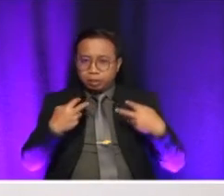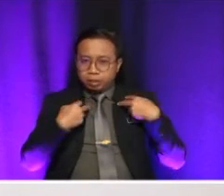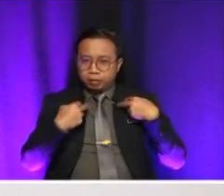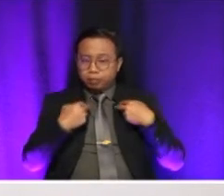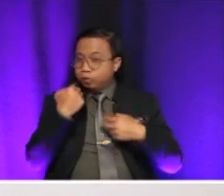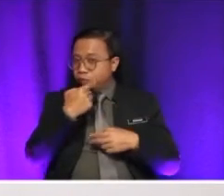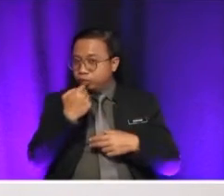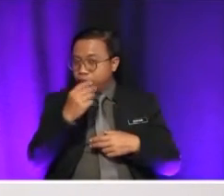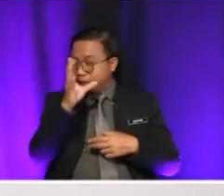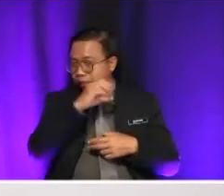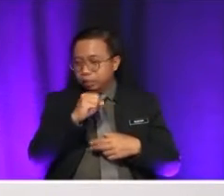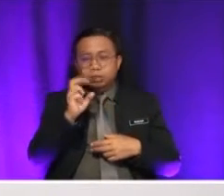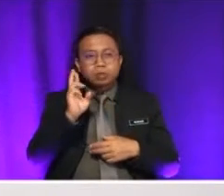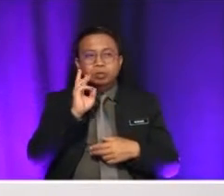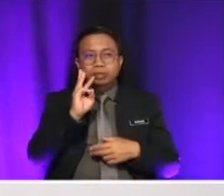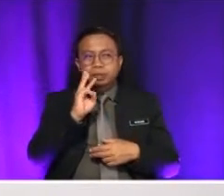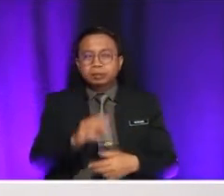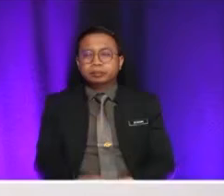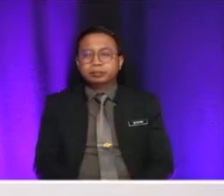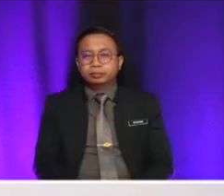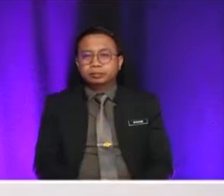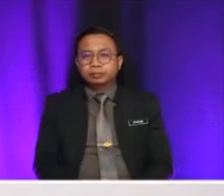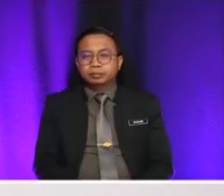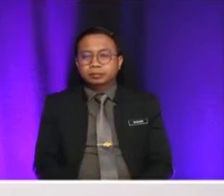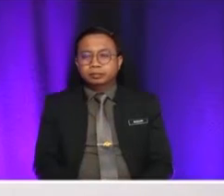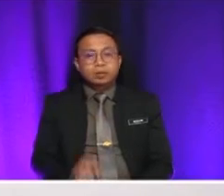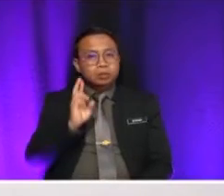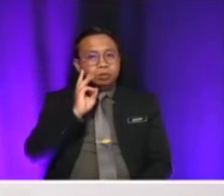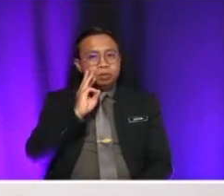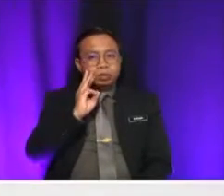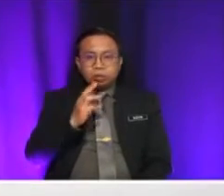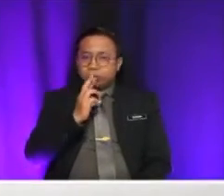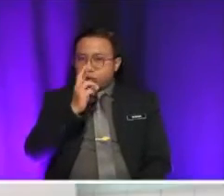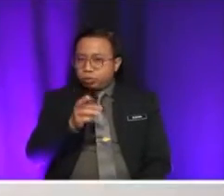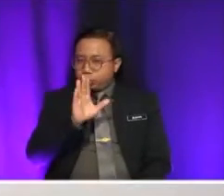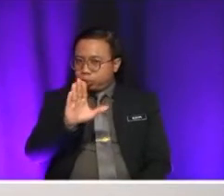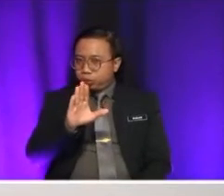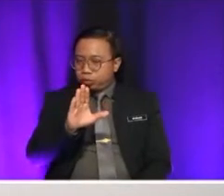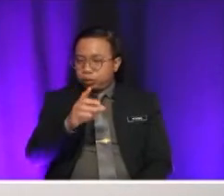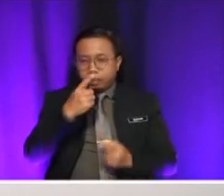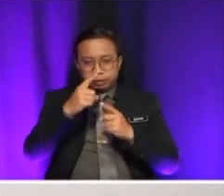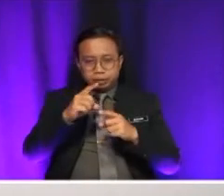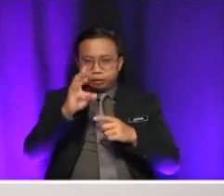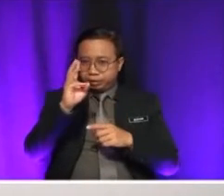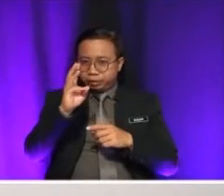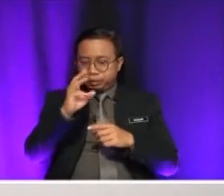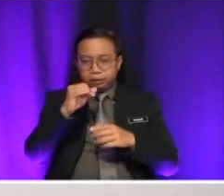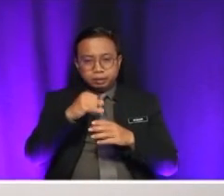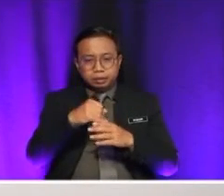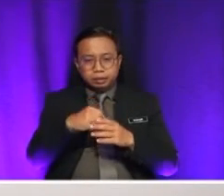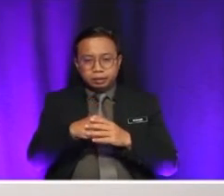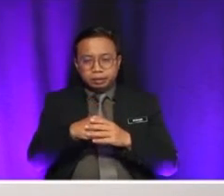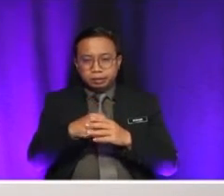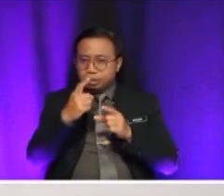who? Rowena. Okay, Rowena, I'm sure you have your answer for number 6 when you tried answering the question just now.